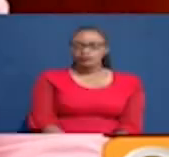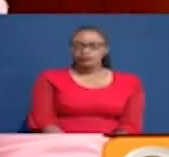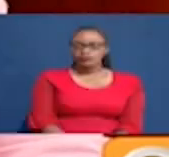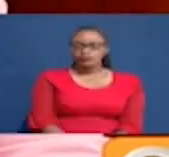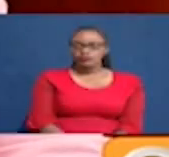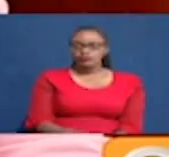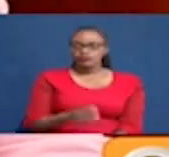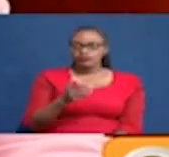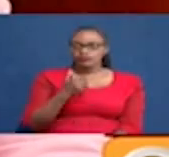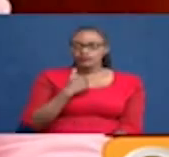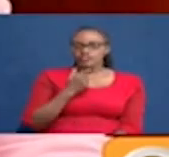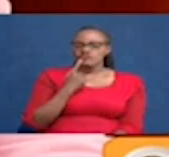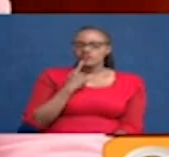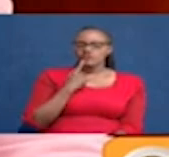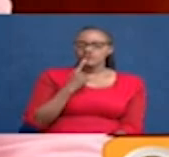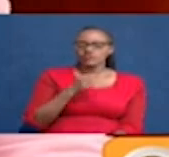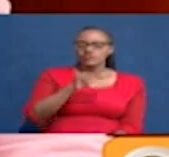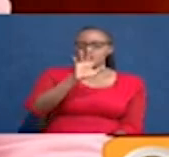It was